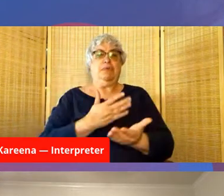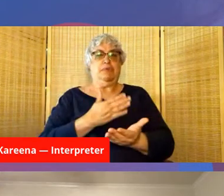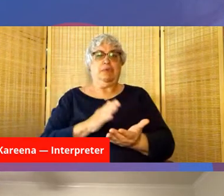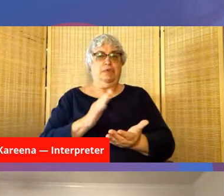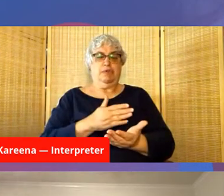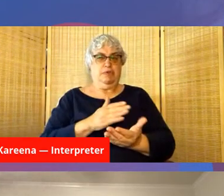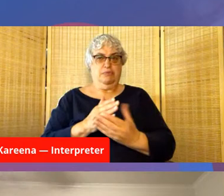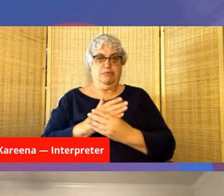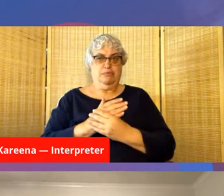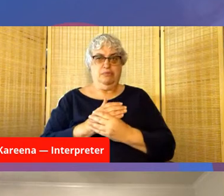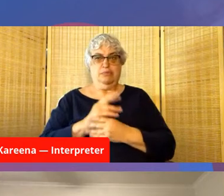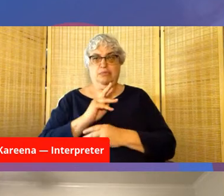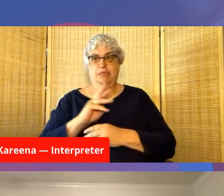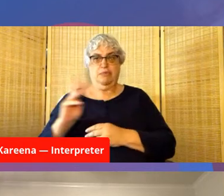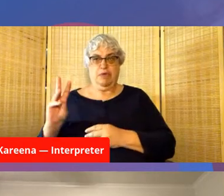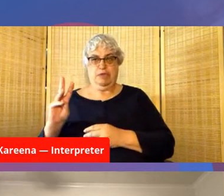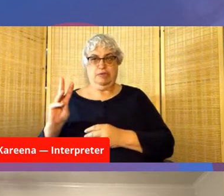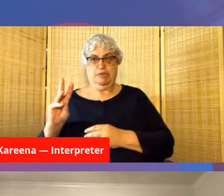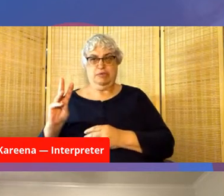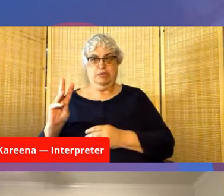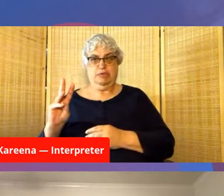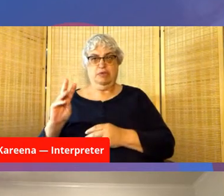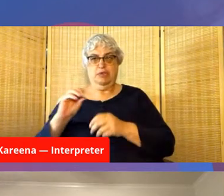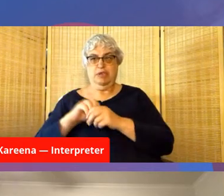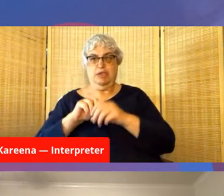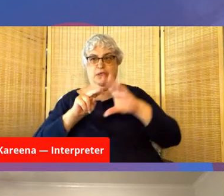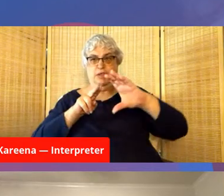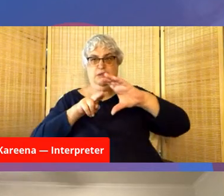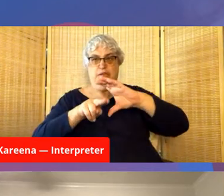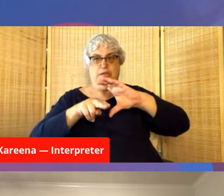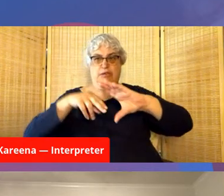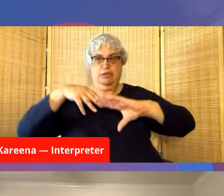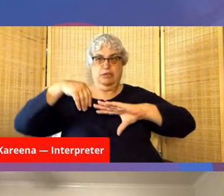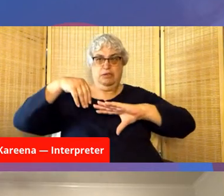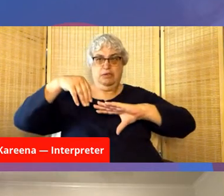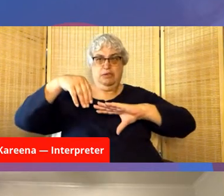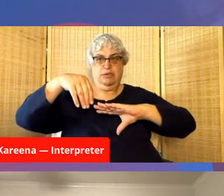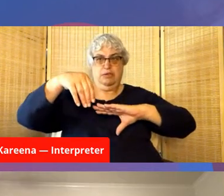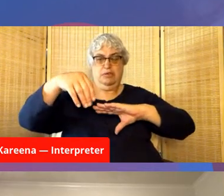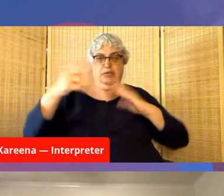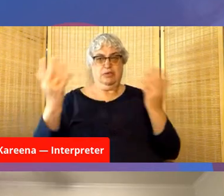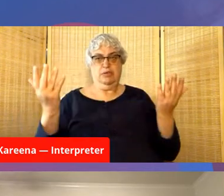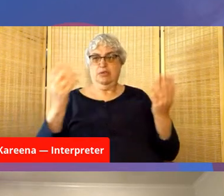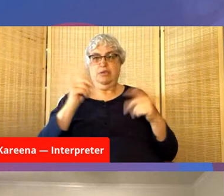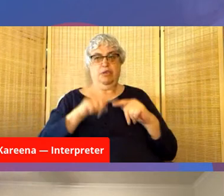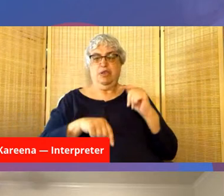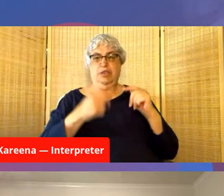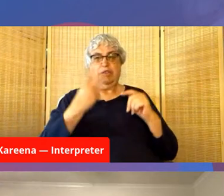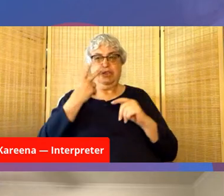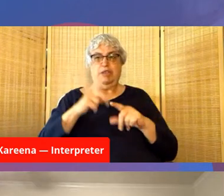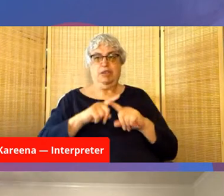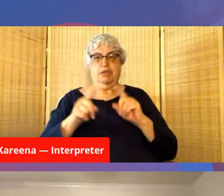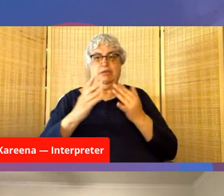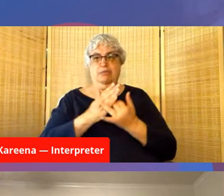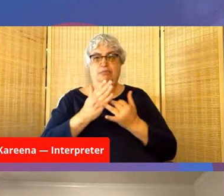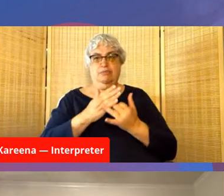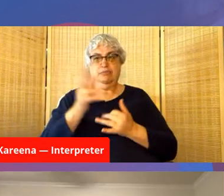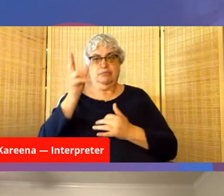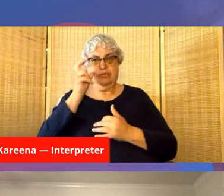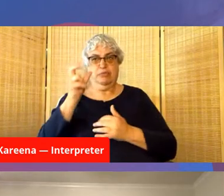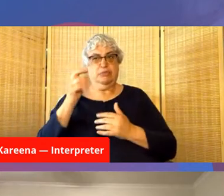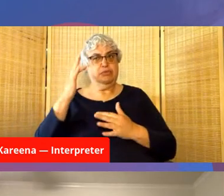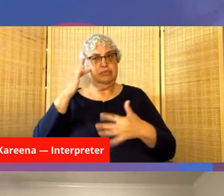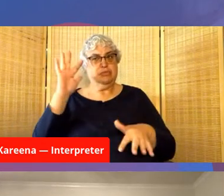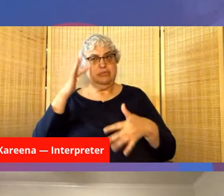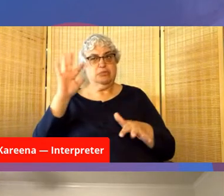When the Western ears, though, were in the scanner, you couldn't tell the difference between them listening to